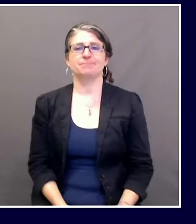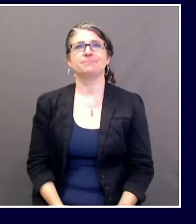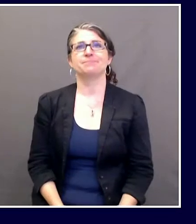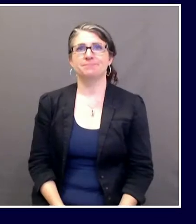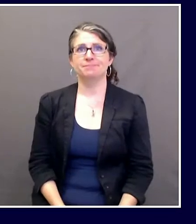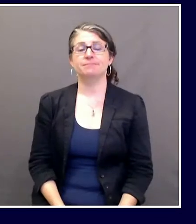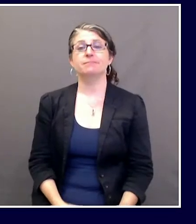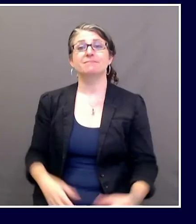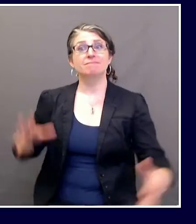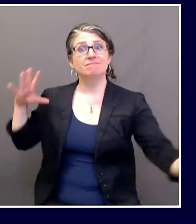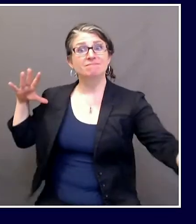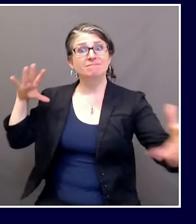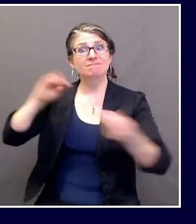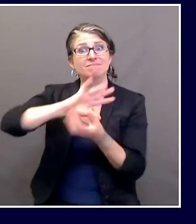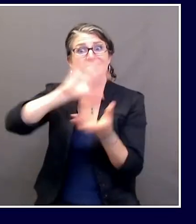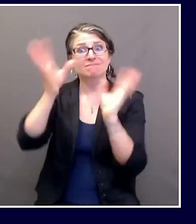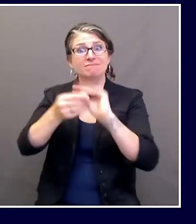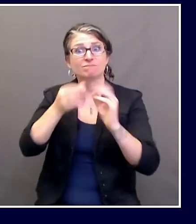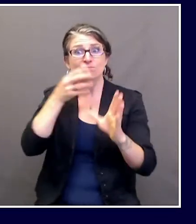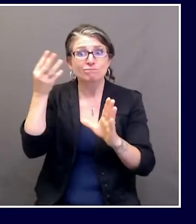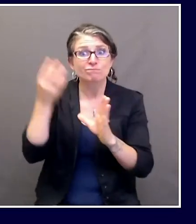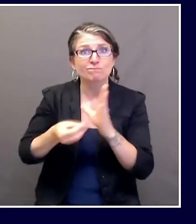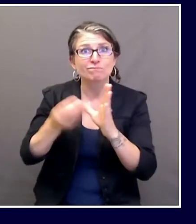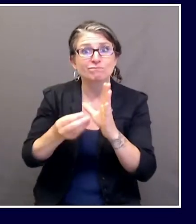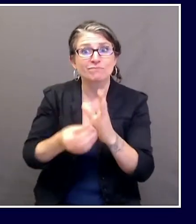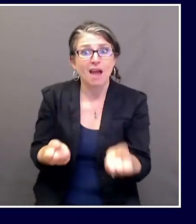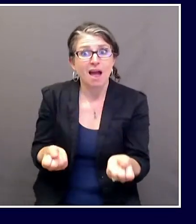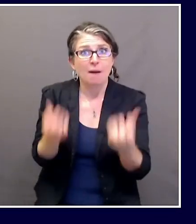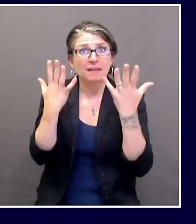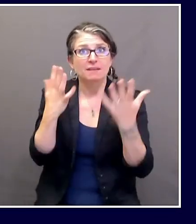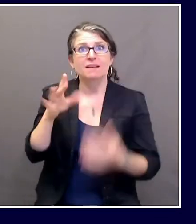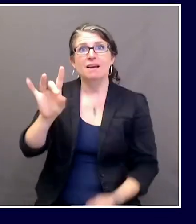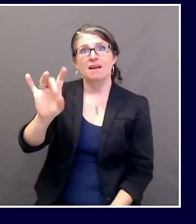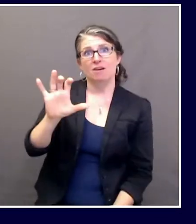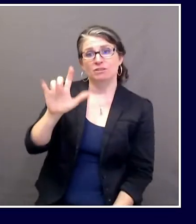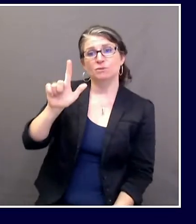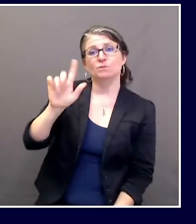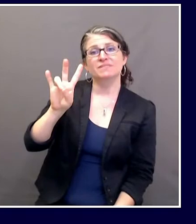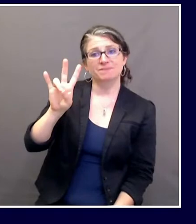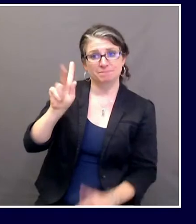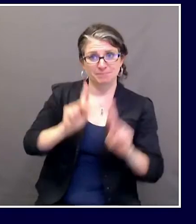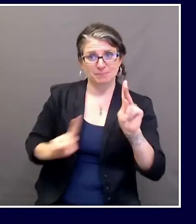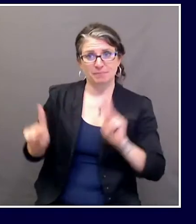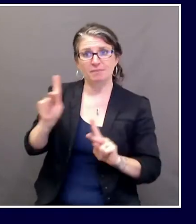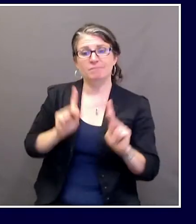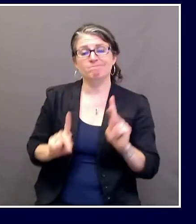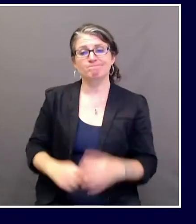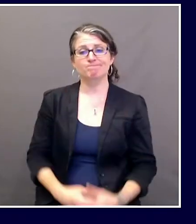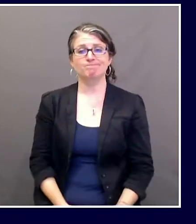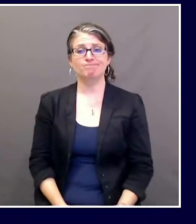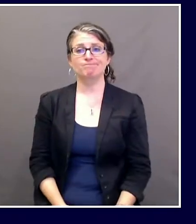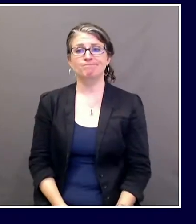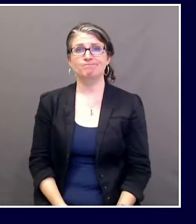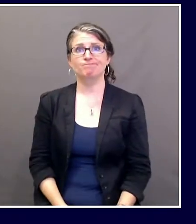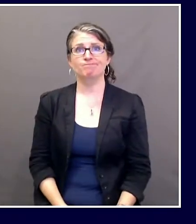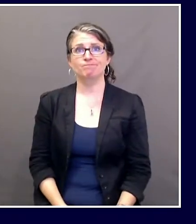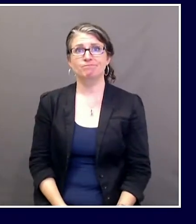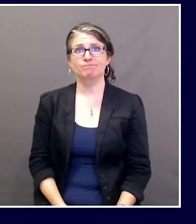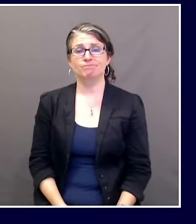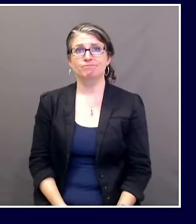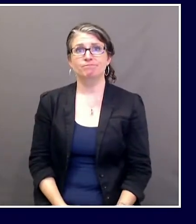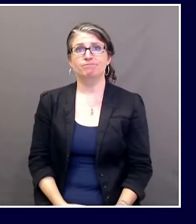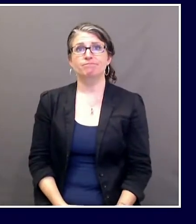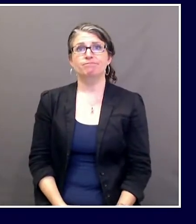deaths in Maine associated with COVID to now 827. We'd like to take a moment to offer